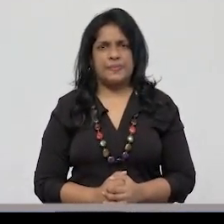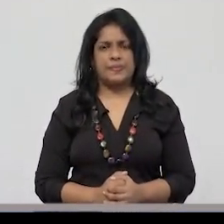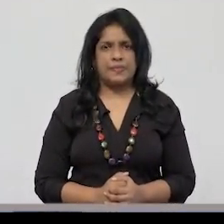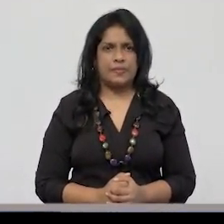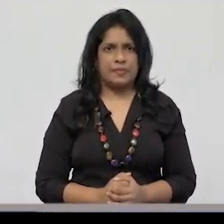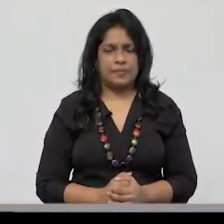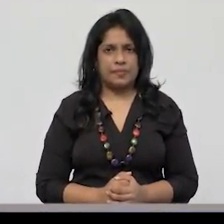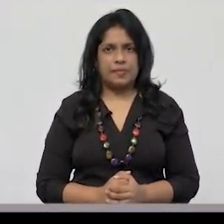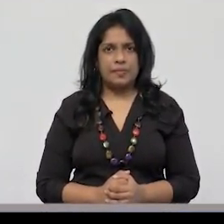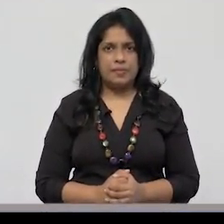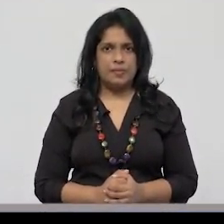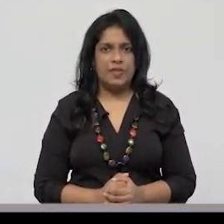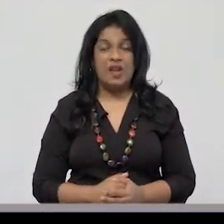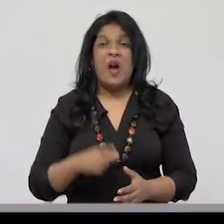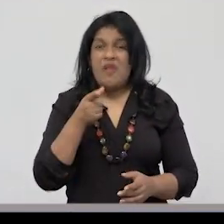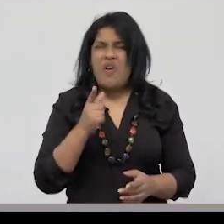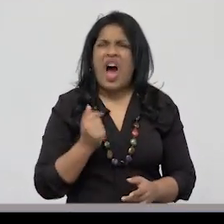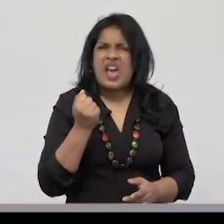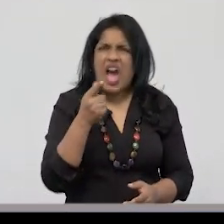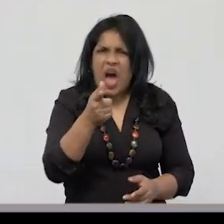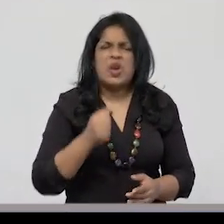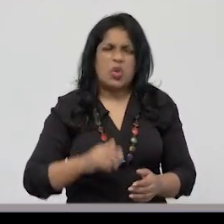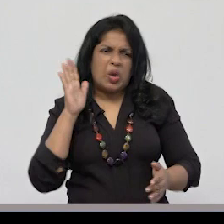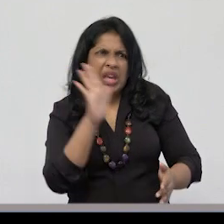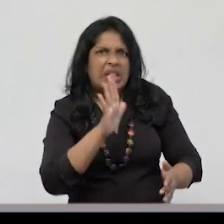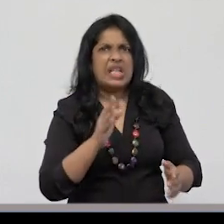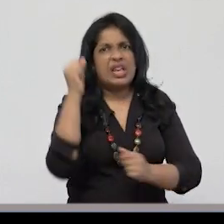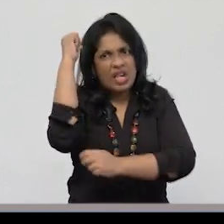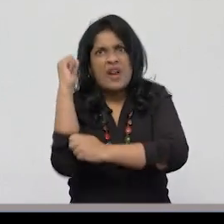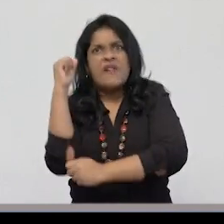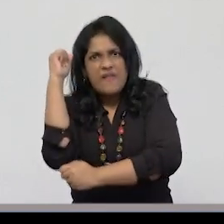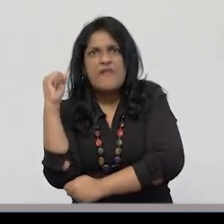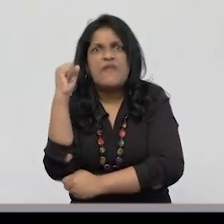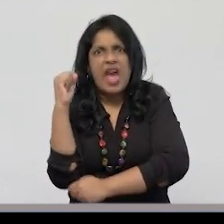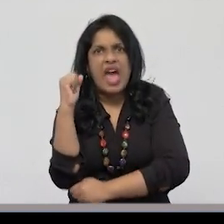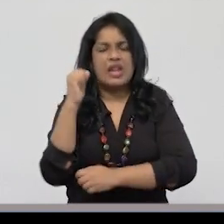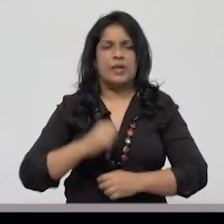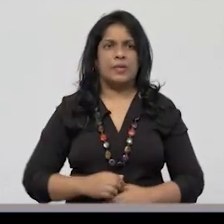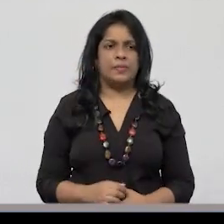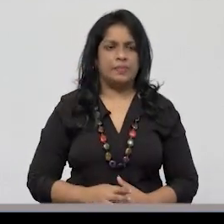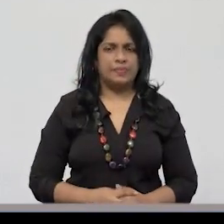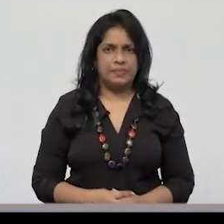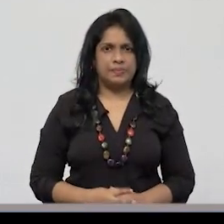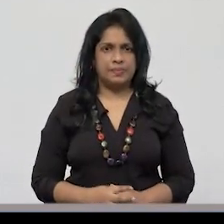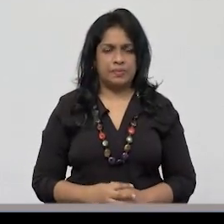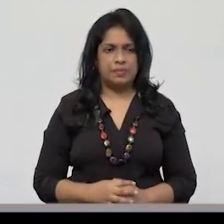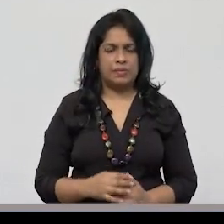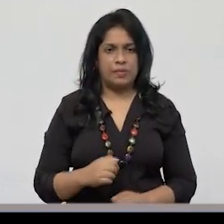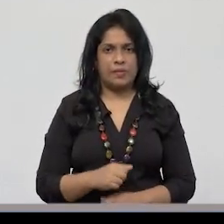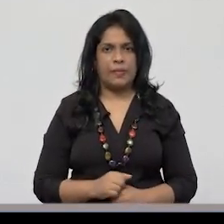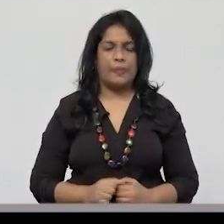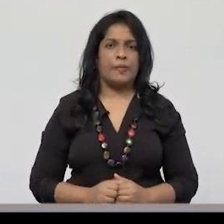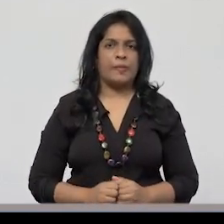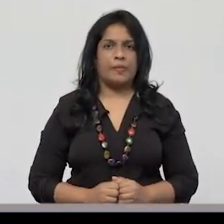what's with this beating the side of your truck with the pole?" So the man, the driver, he said, "You know, I've